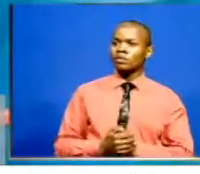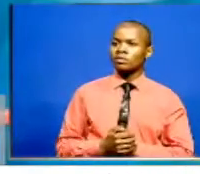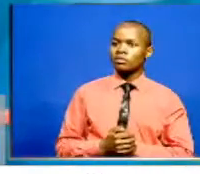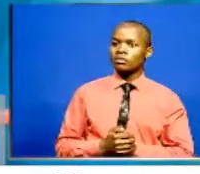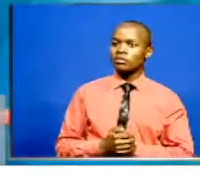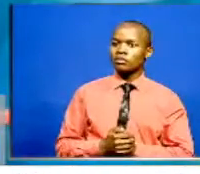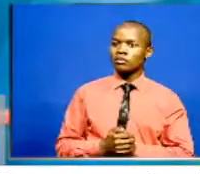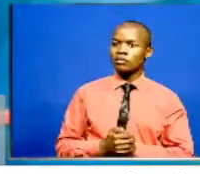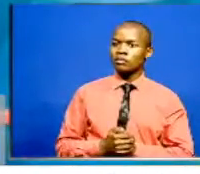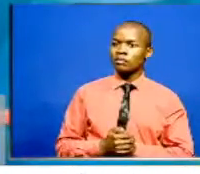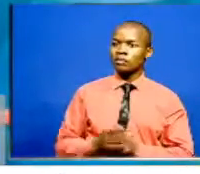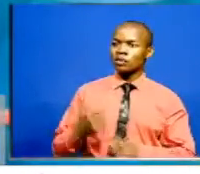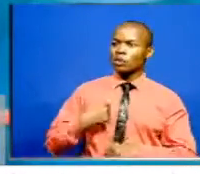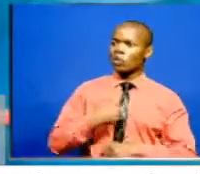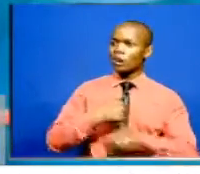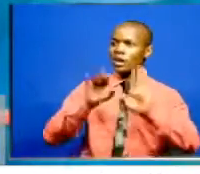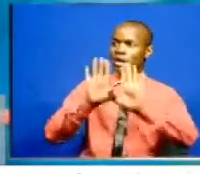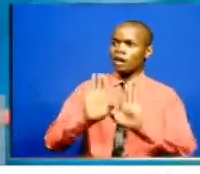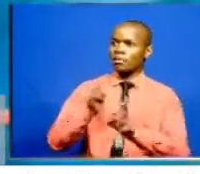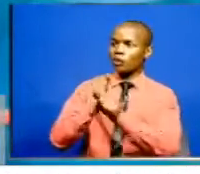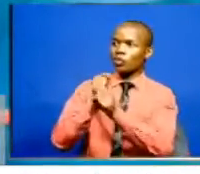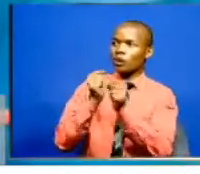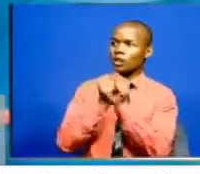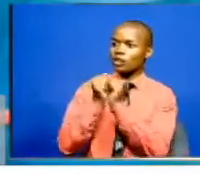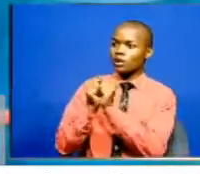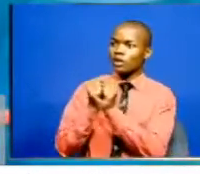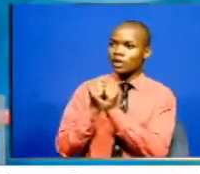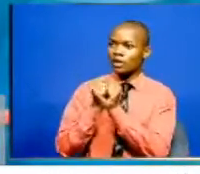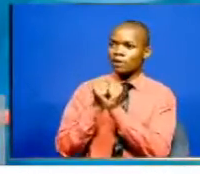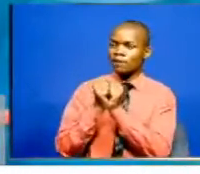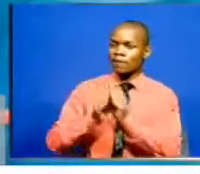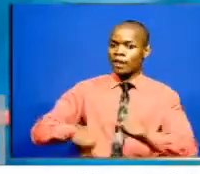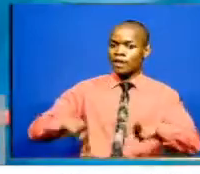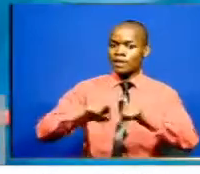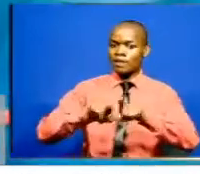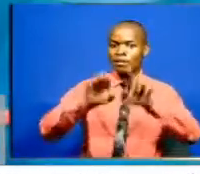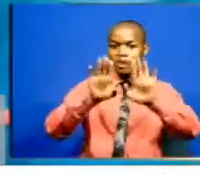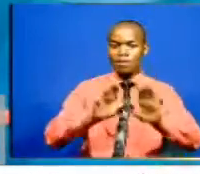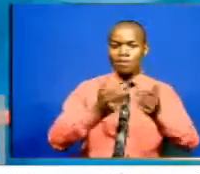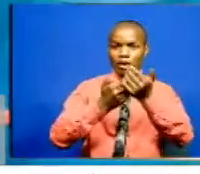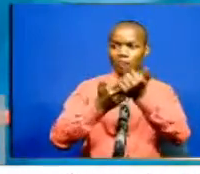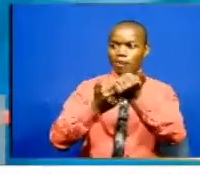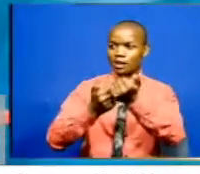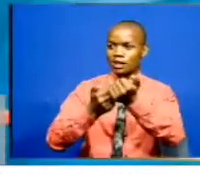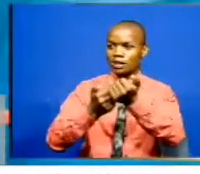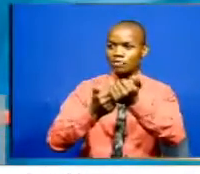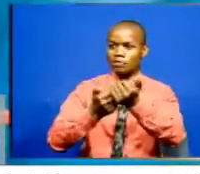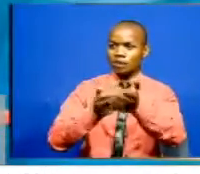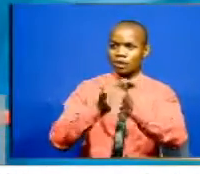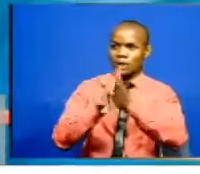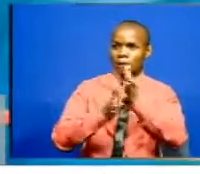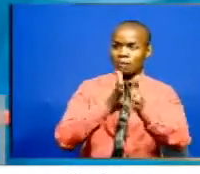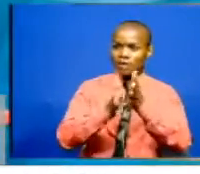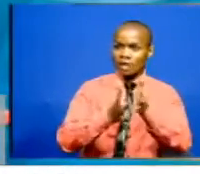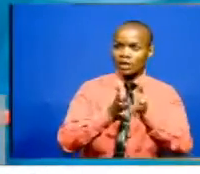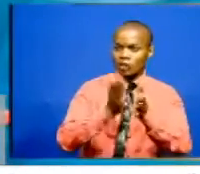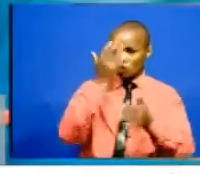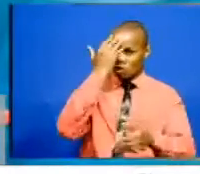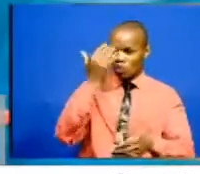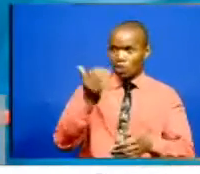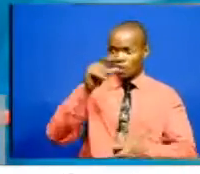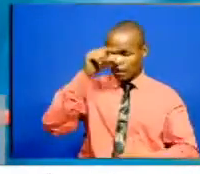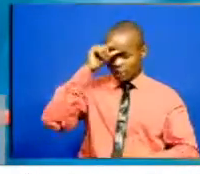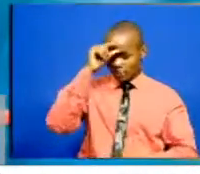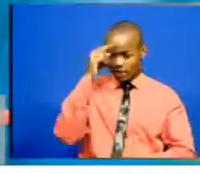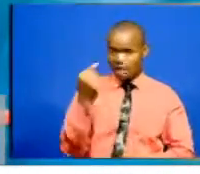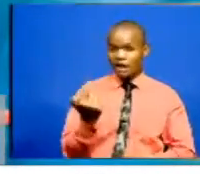we just need really to work together. Mm-hmm. We need to build partnership, strategic partnership, because the government